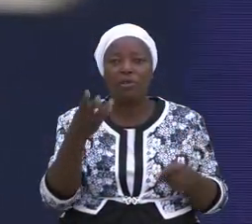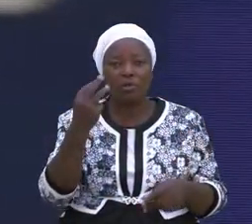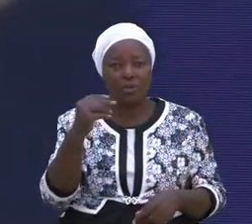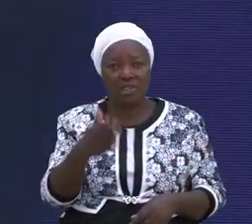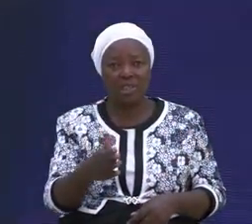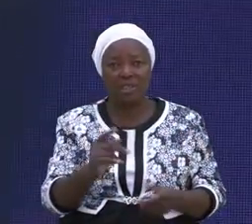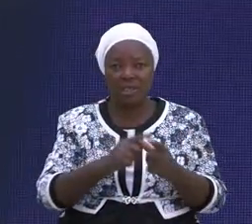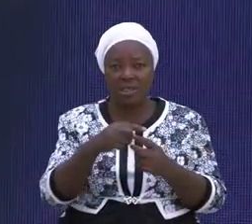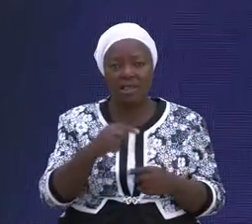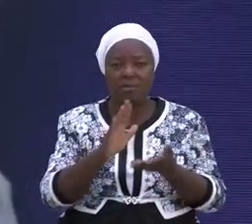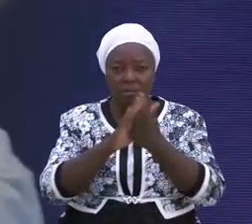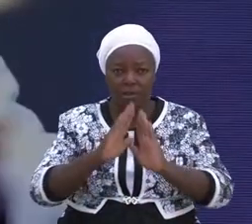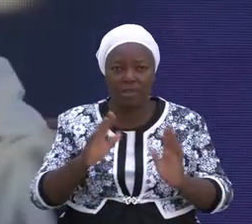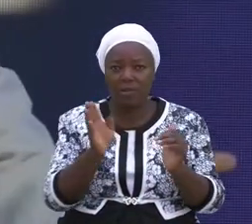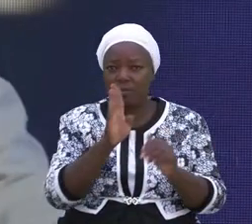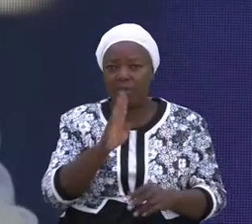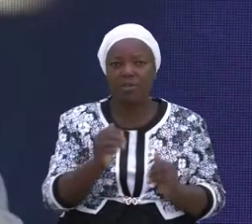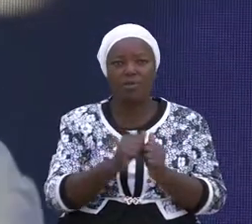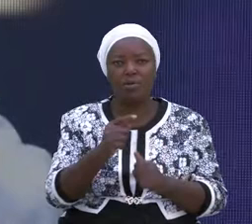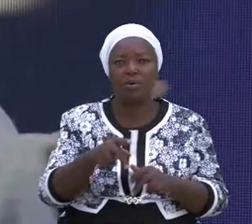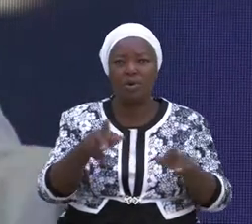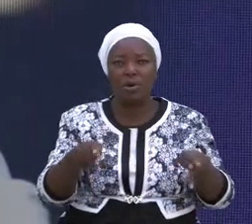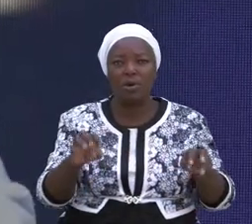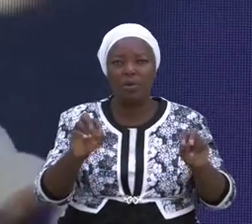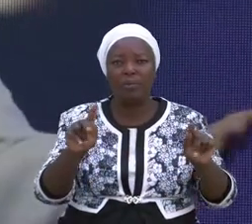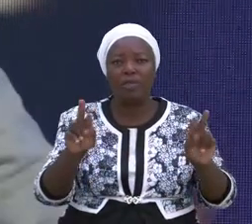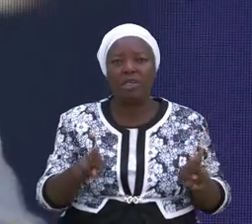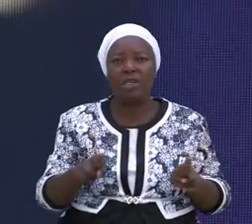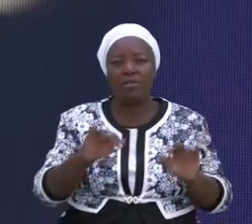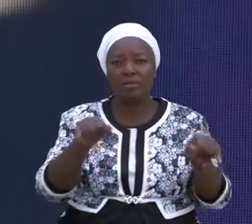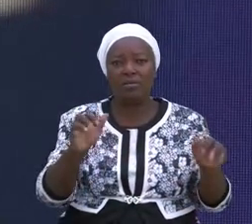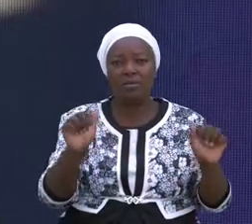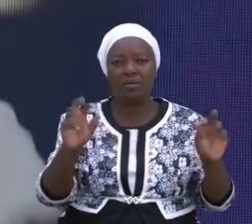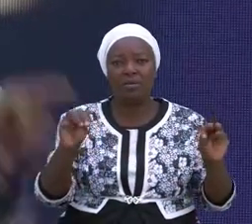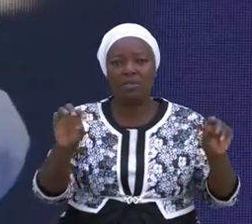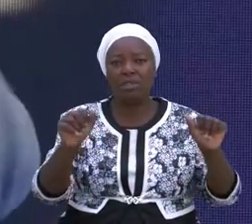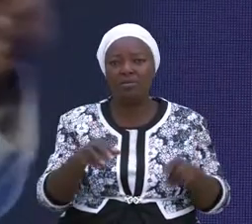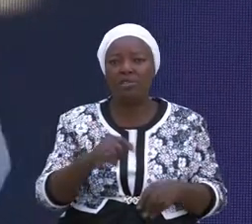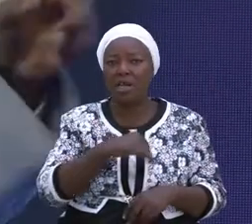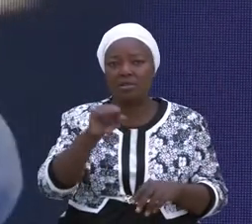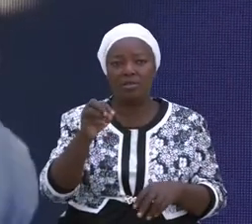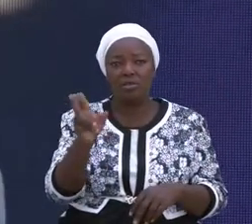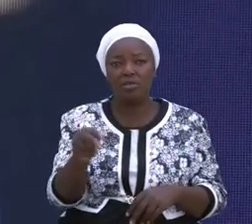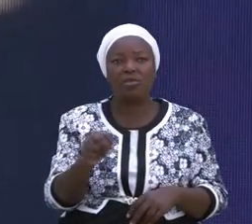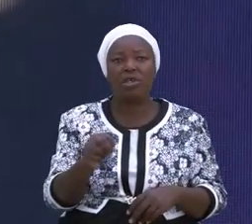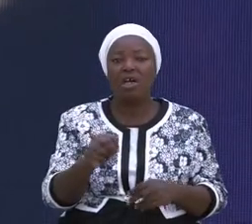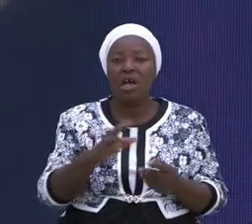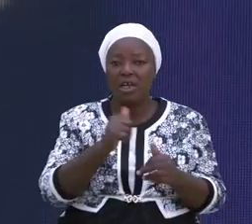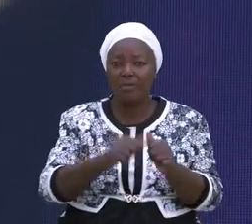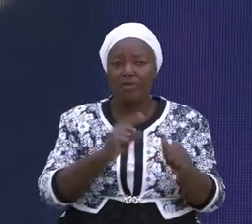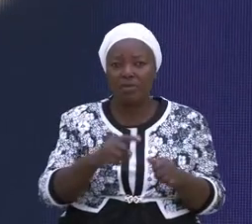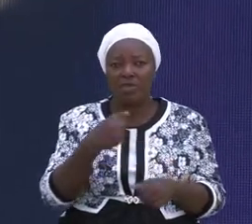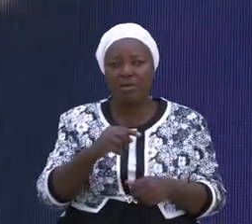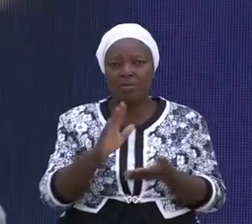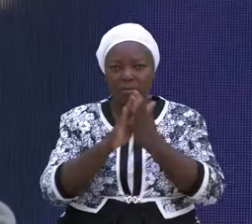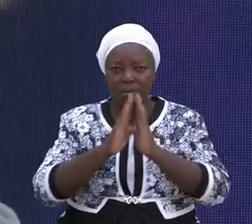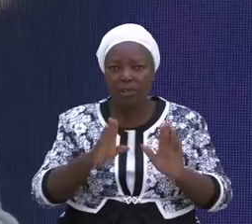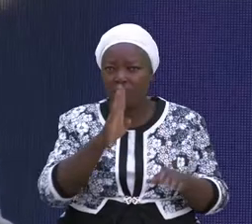you. Peter, James, John, everybody, peace be unto you. Without any